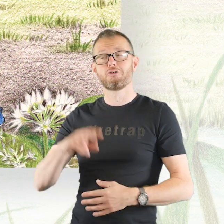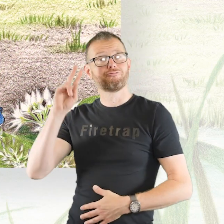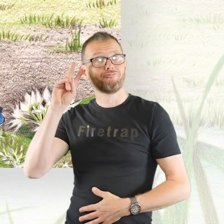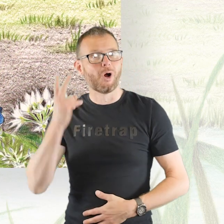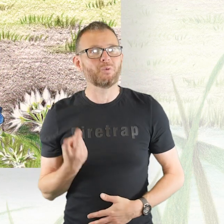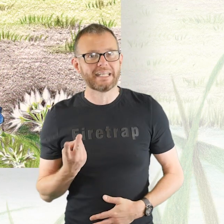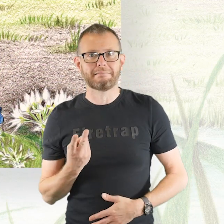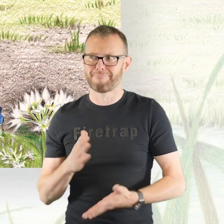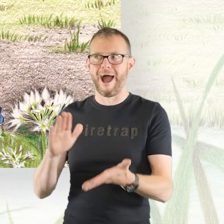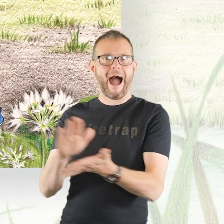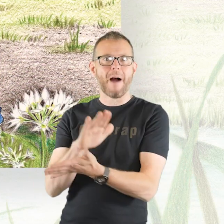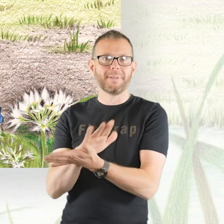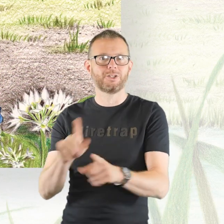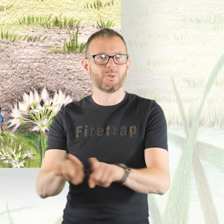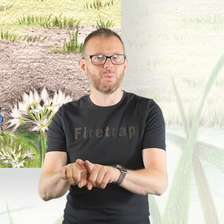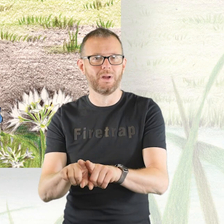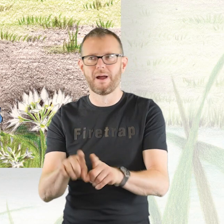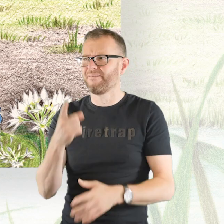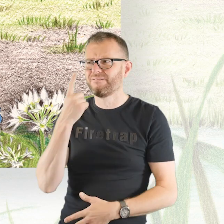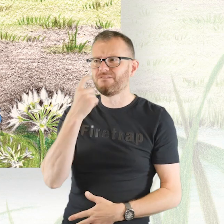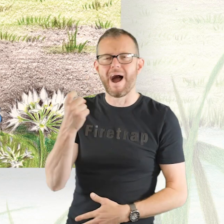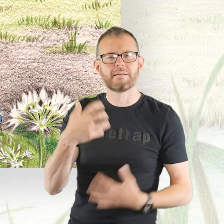Rosie was happy to find wild garlic in the wood.